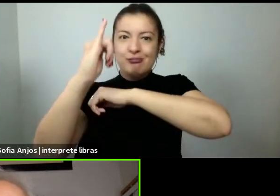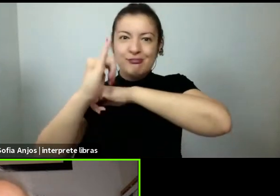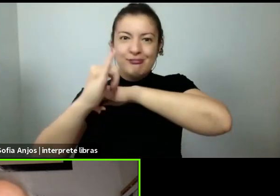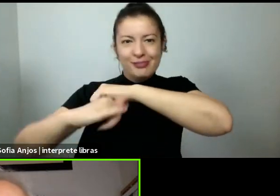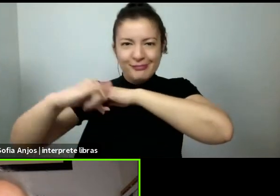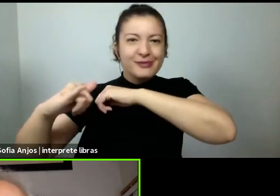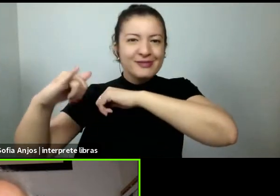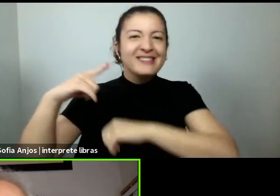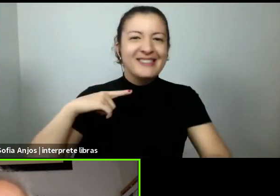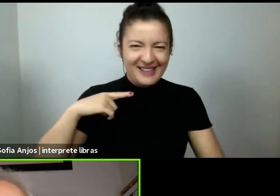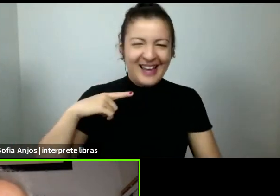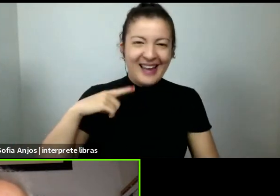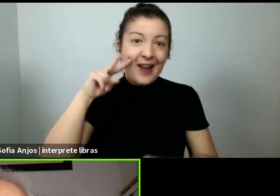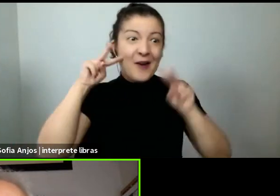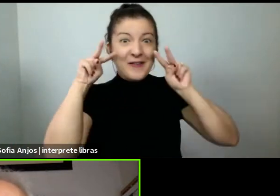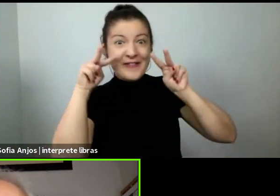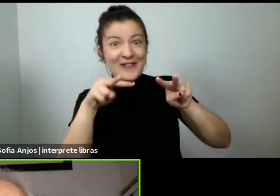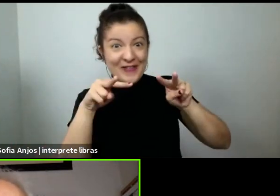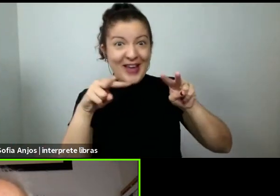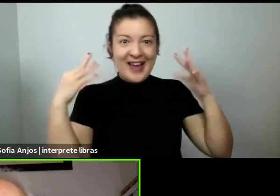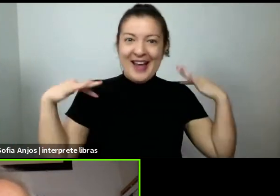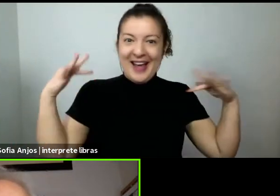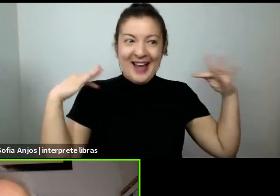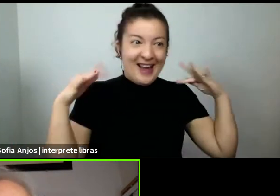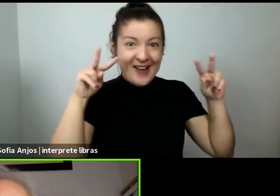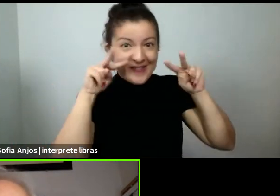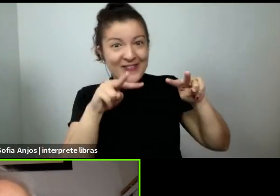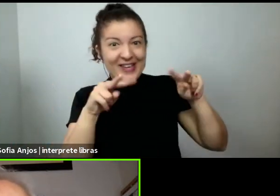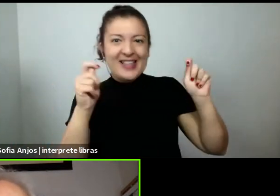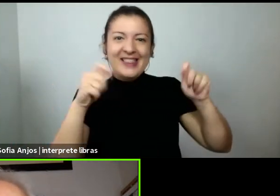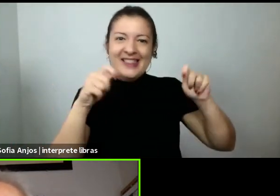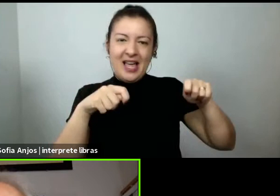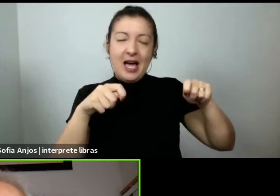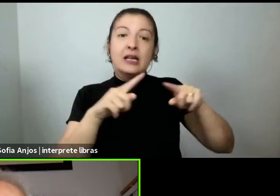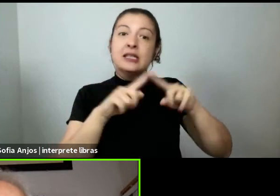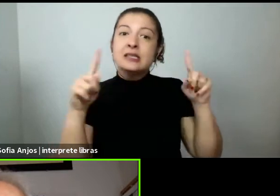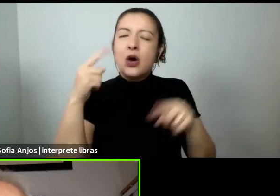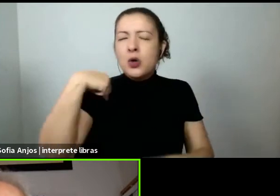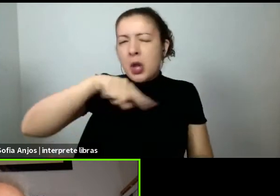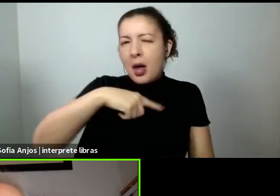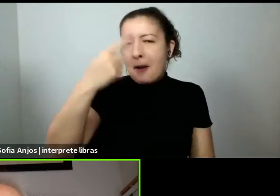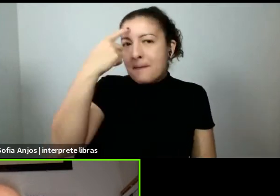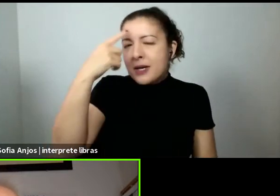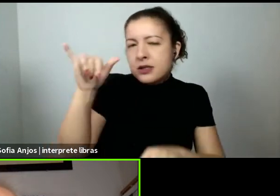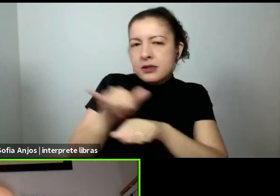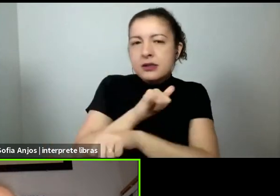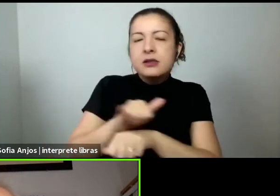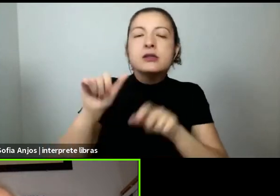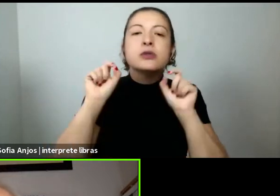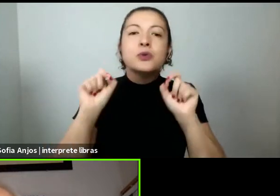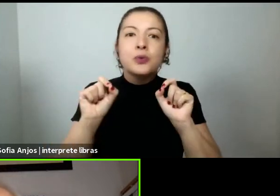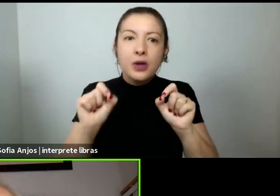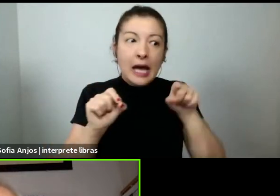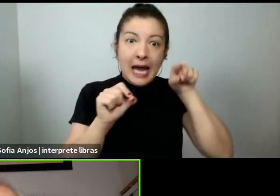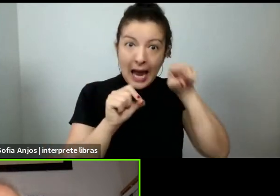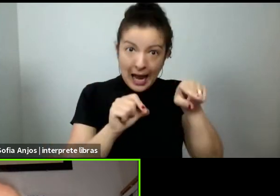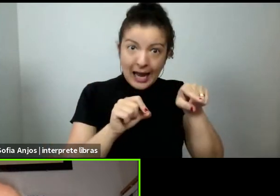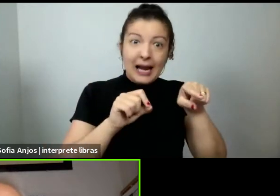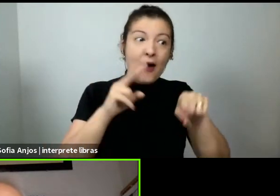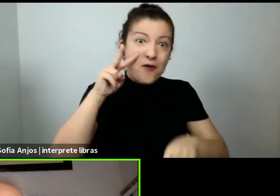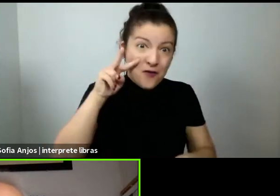So other species lean on the more visible species. And